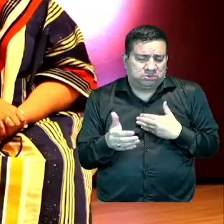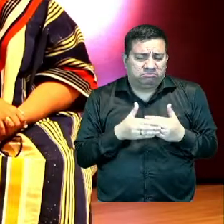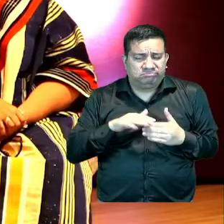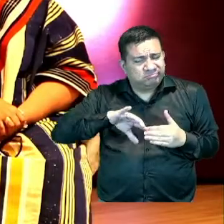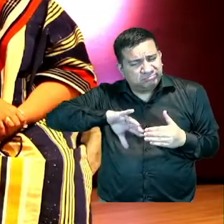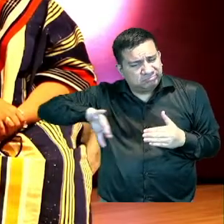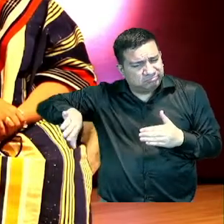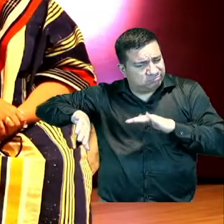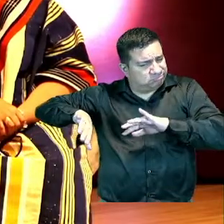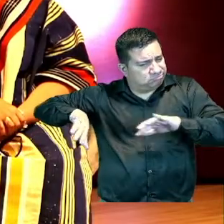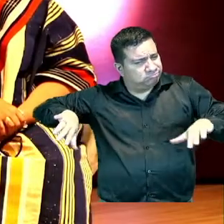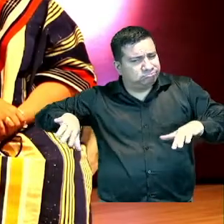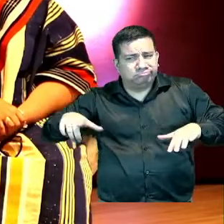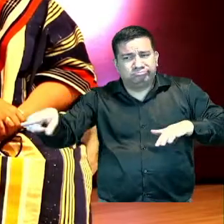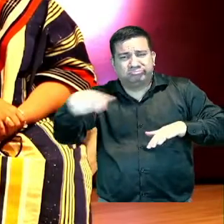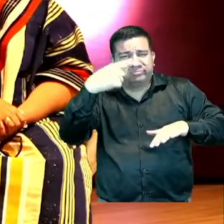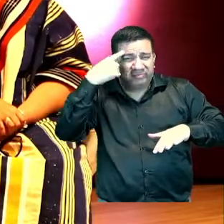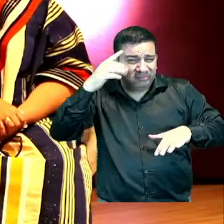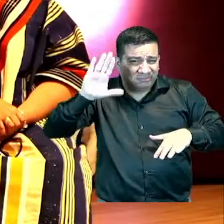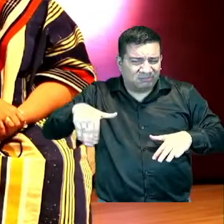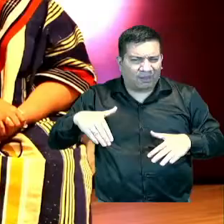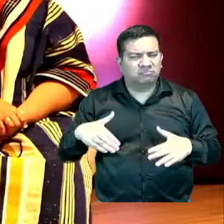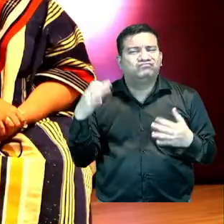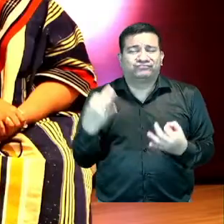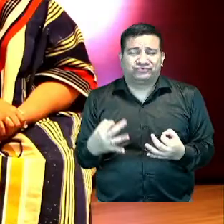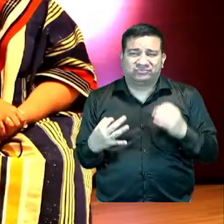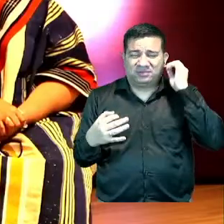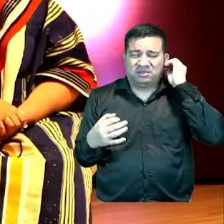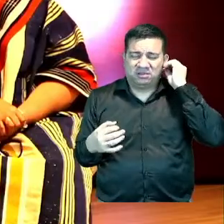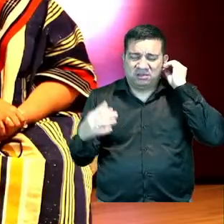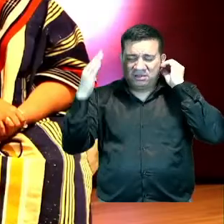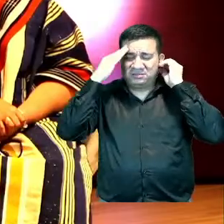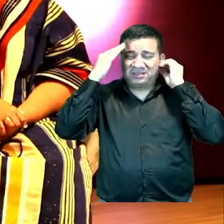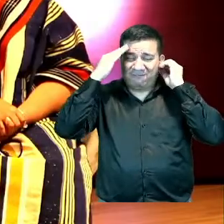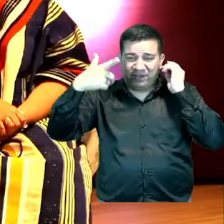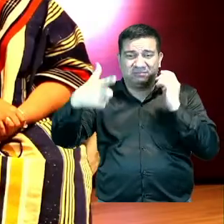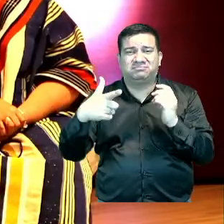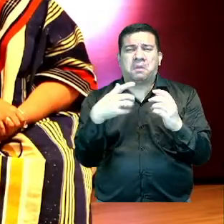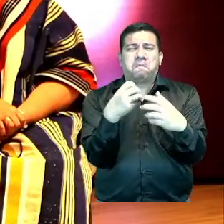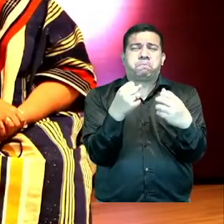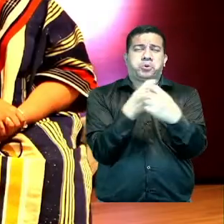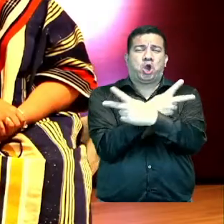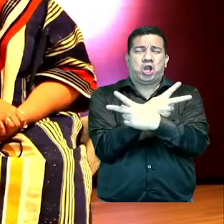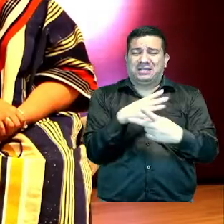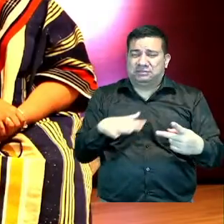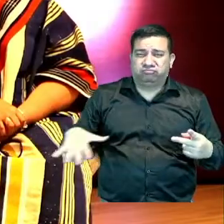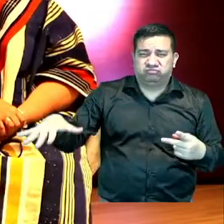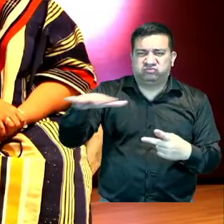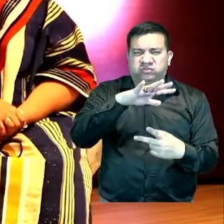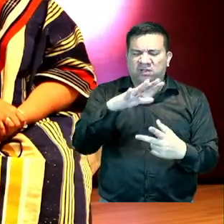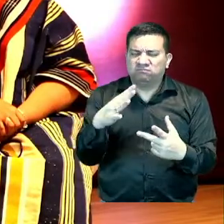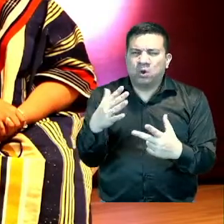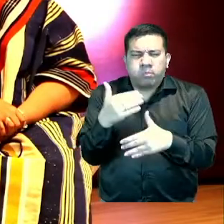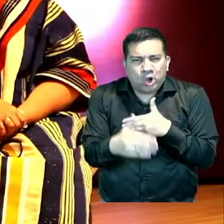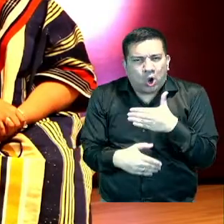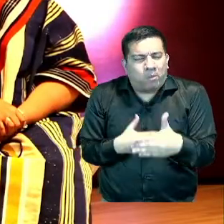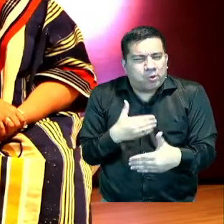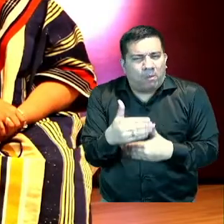But we've grown in a land, you know, that is hostile. Amidst the violence, and this